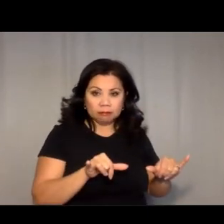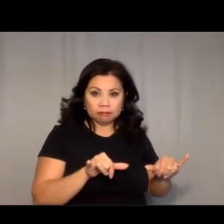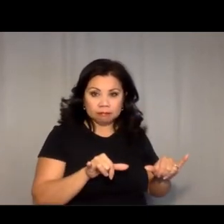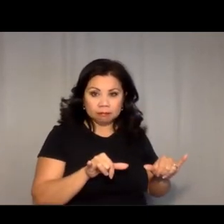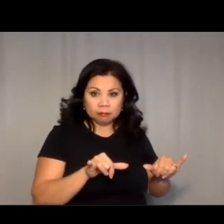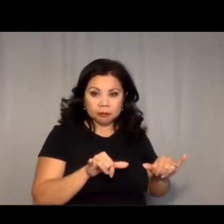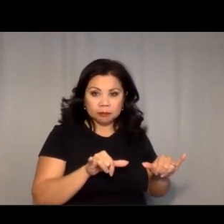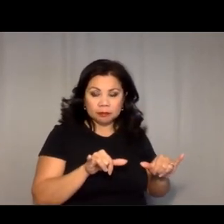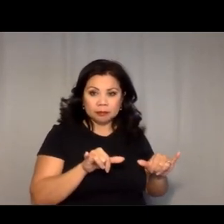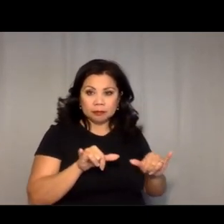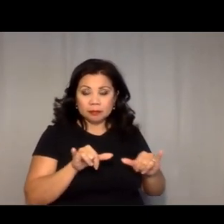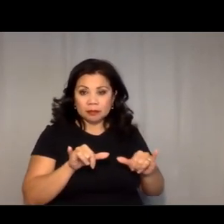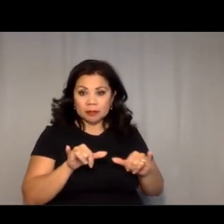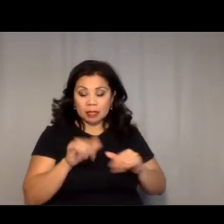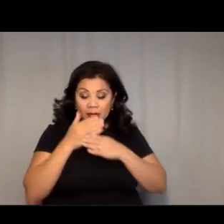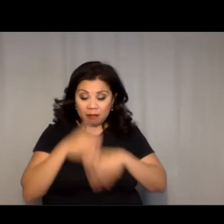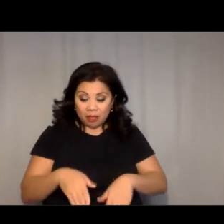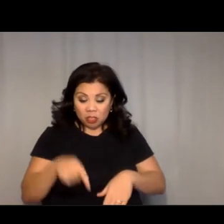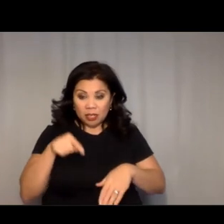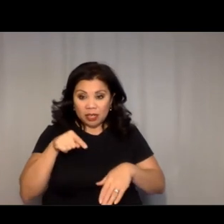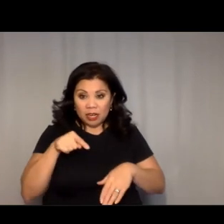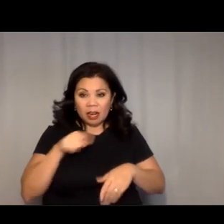Then I'm going to change this division